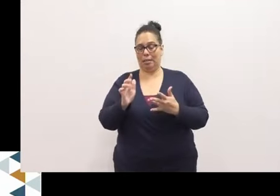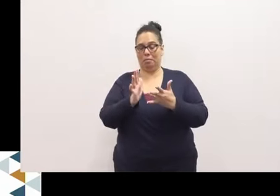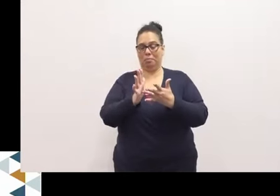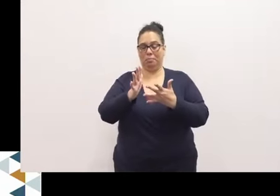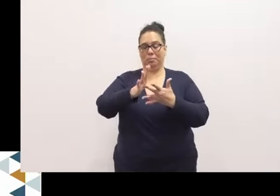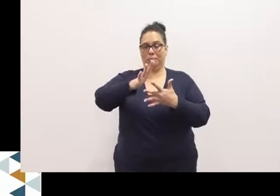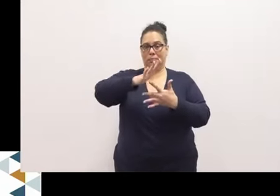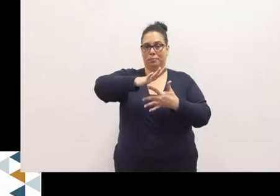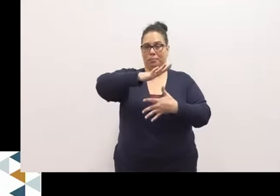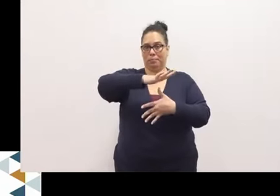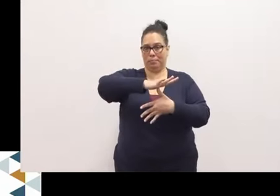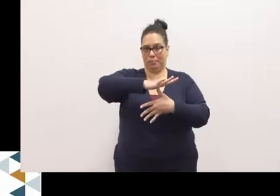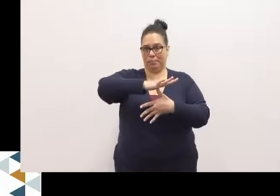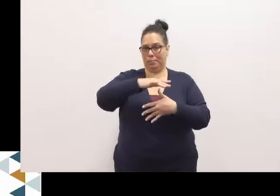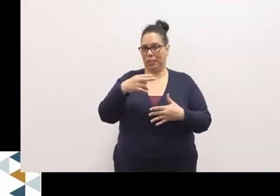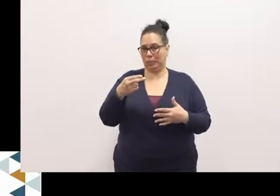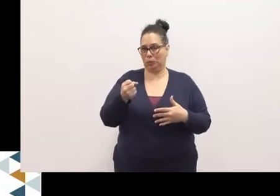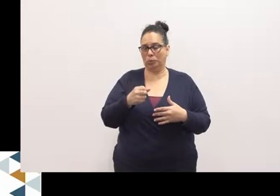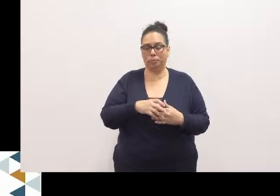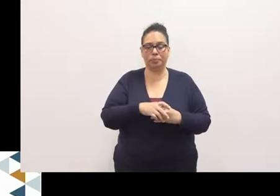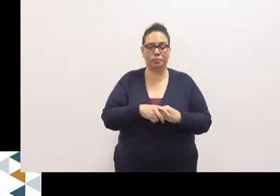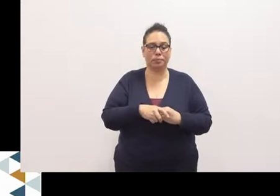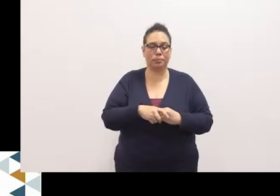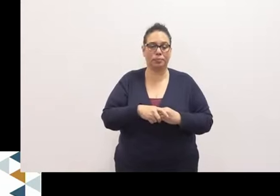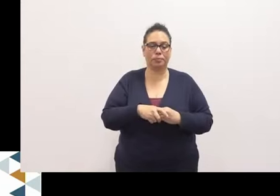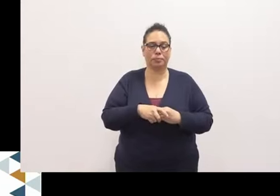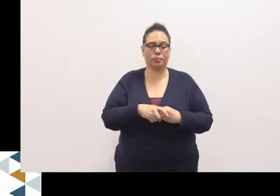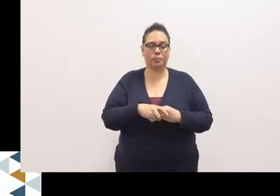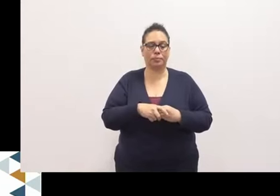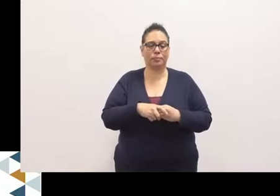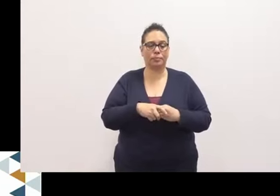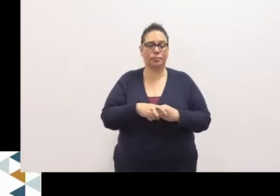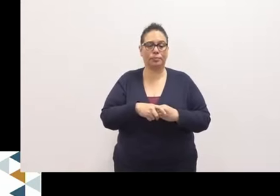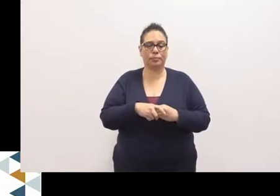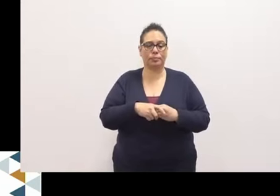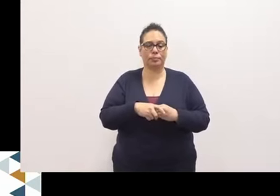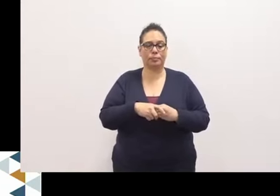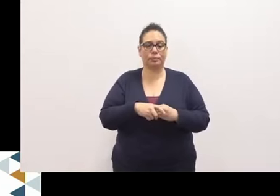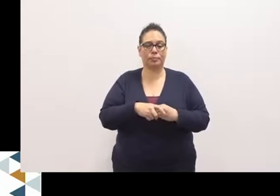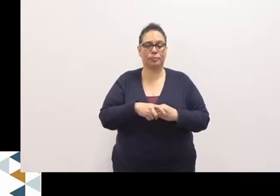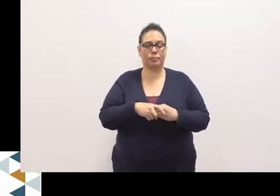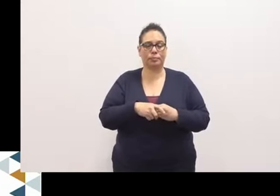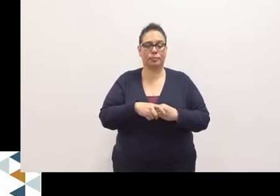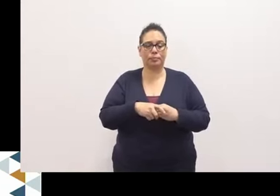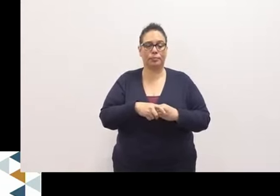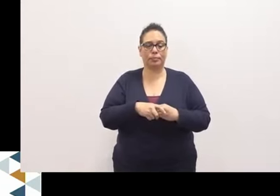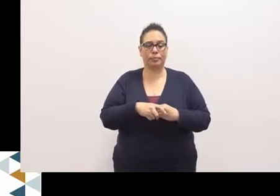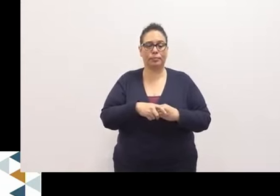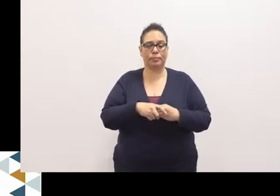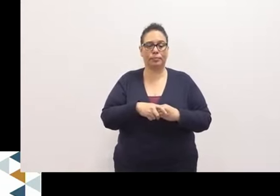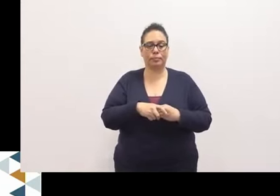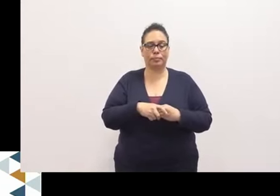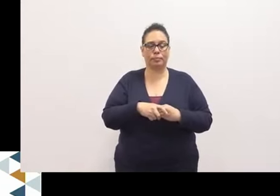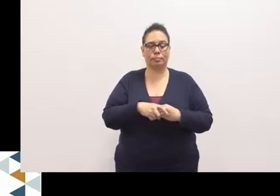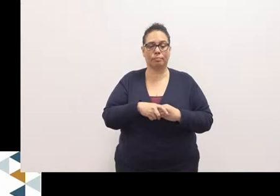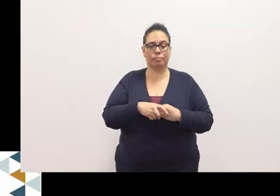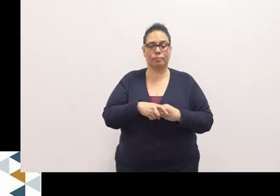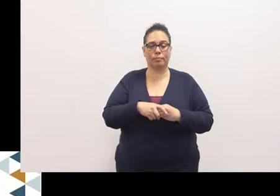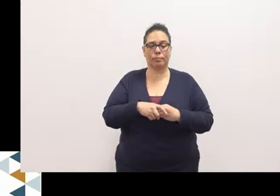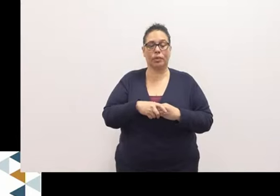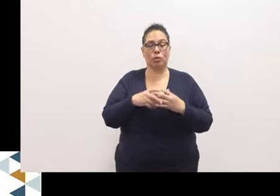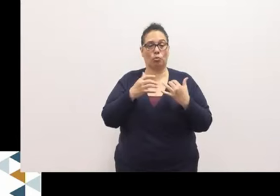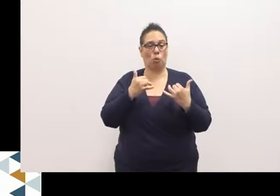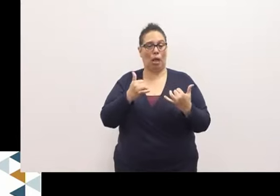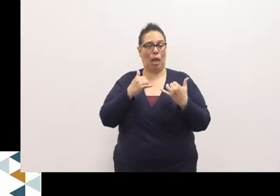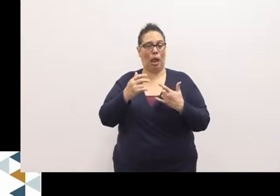which are 9, 10, 11, and 12th grade. We'll continue to look at achievement through grades, but it'll be in a combined way